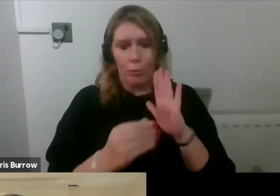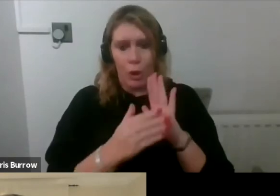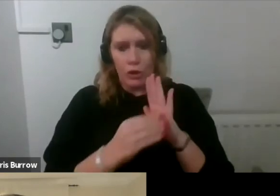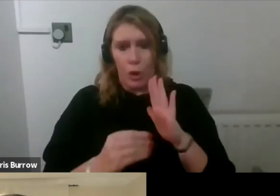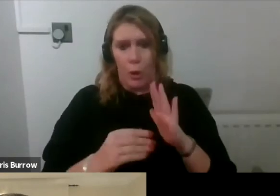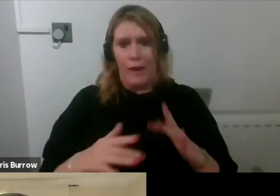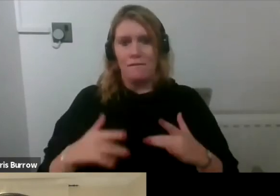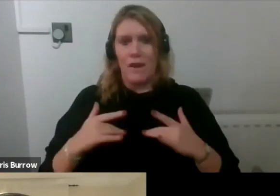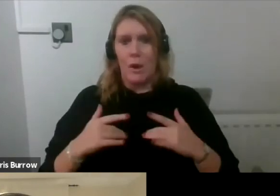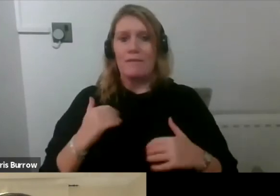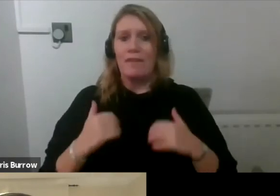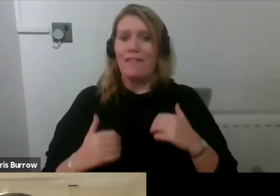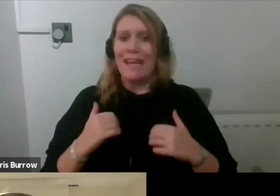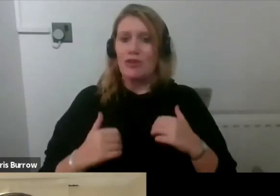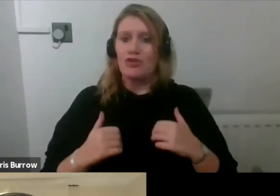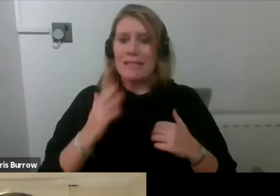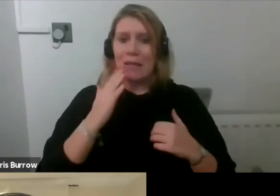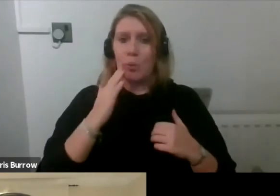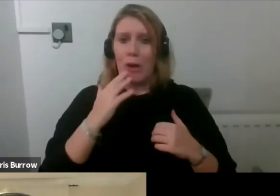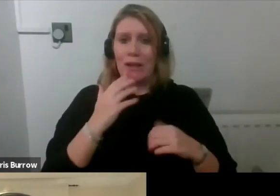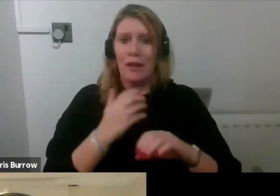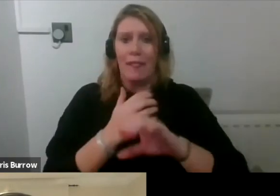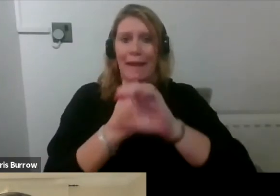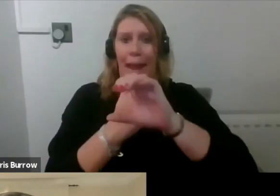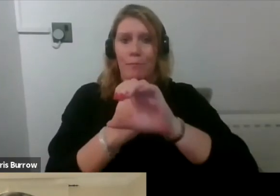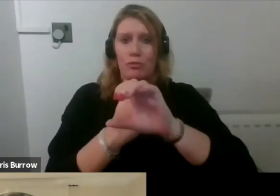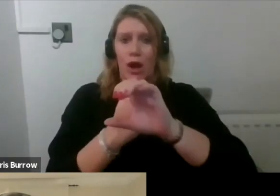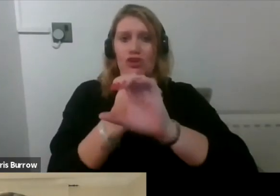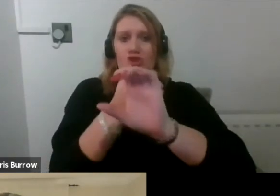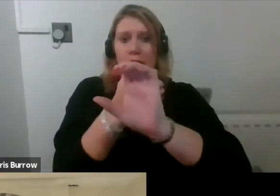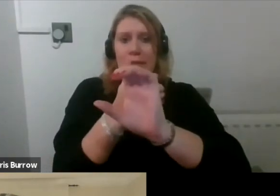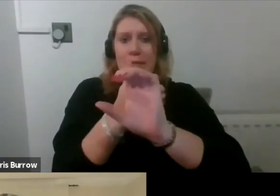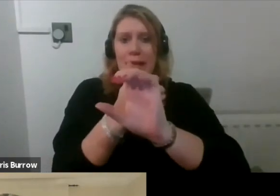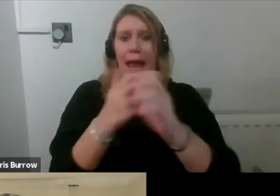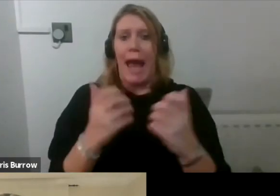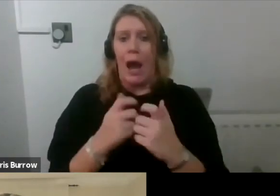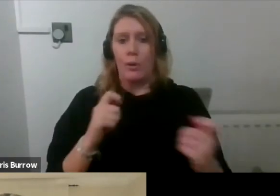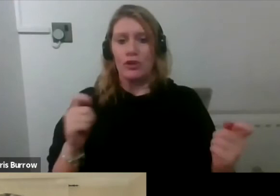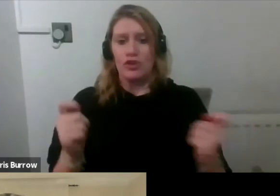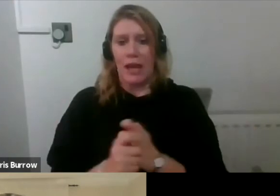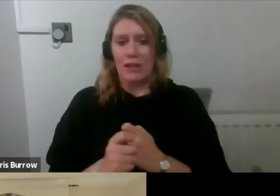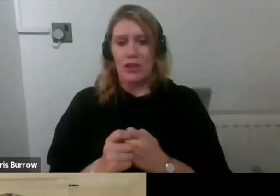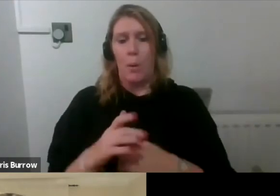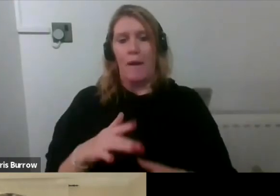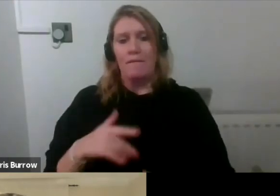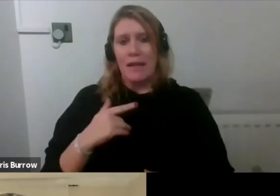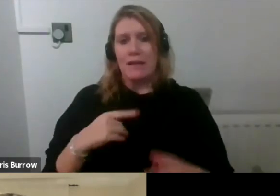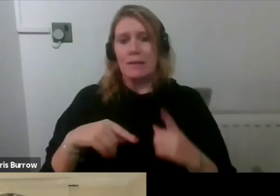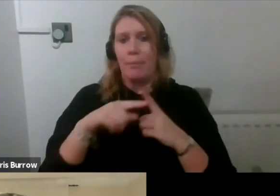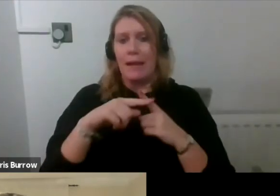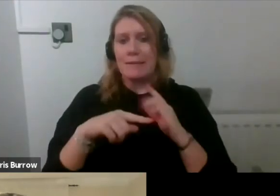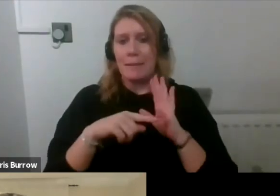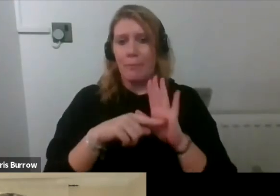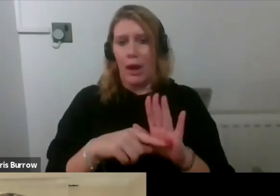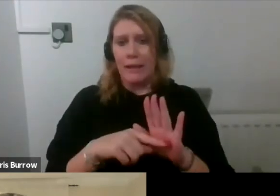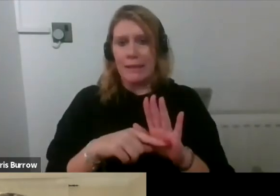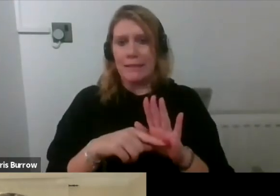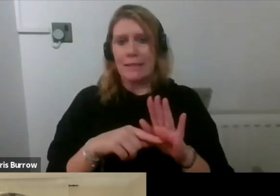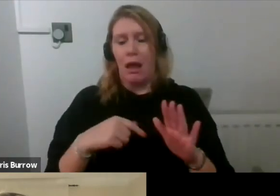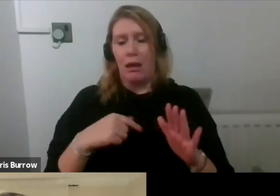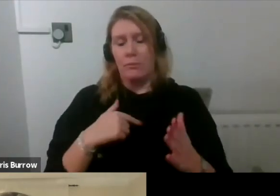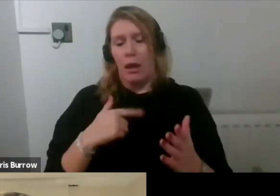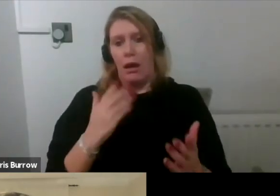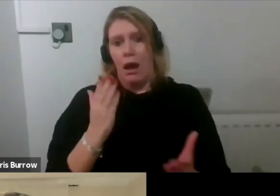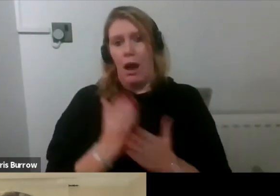camera, how these things change. So I think it's got pluses and minuses. I mean, I'm certainly very